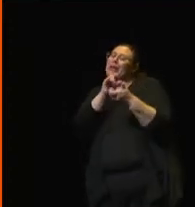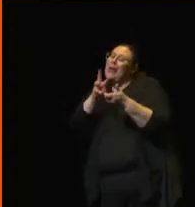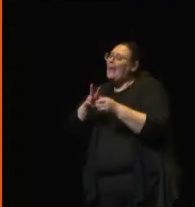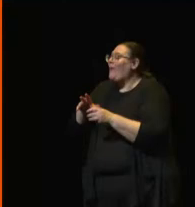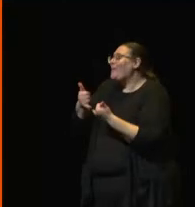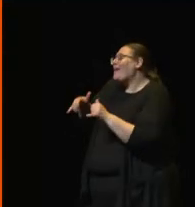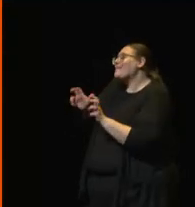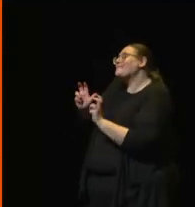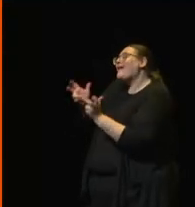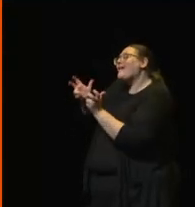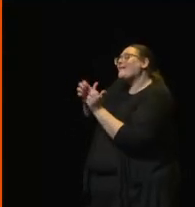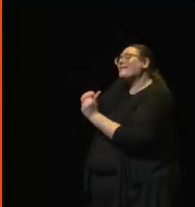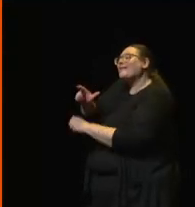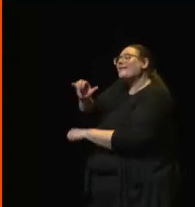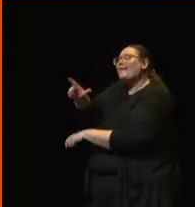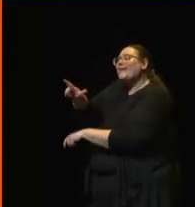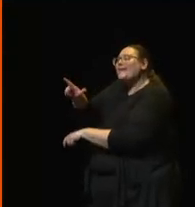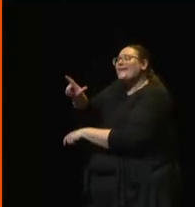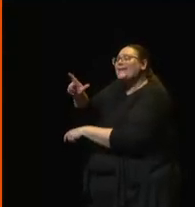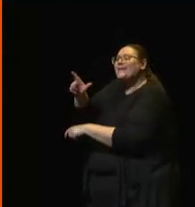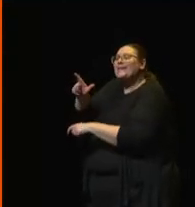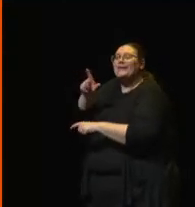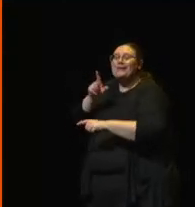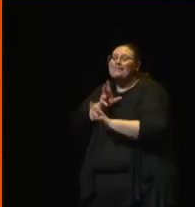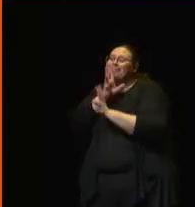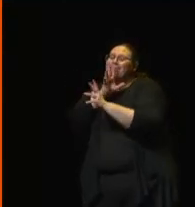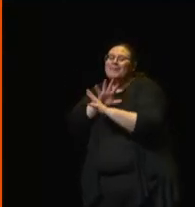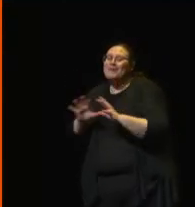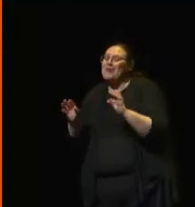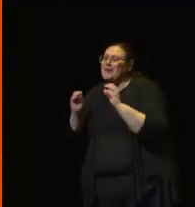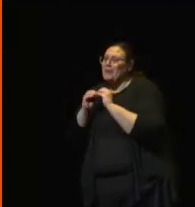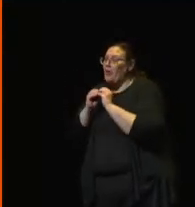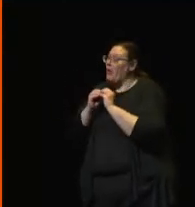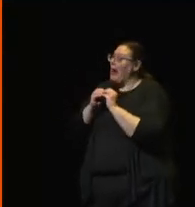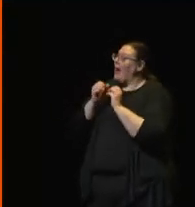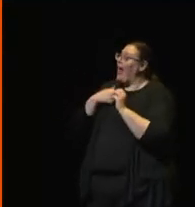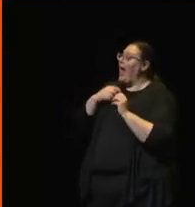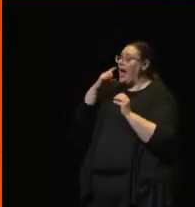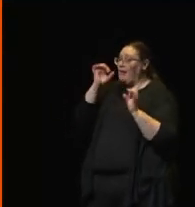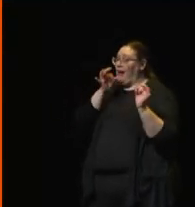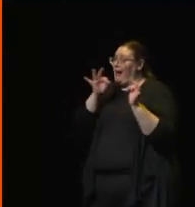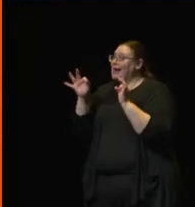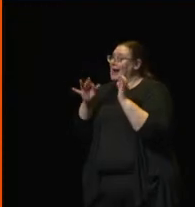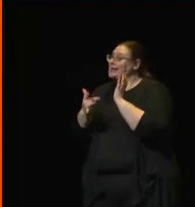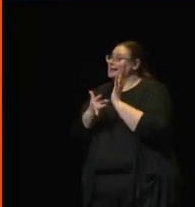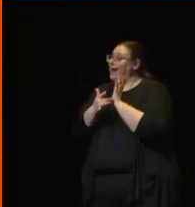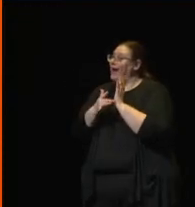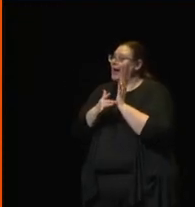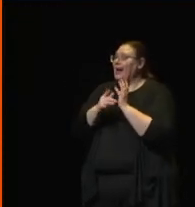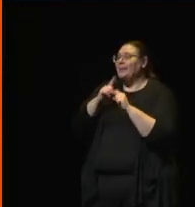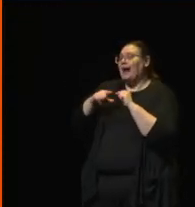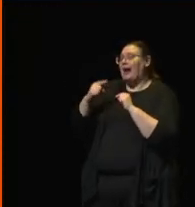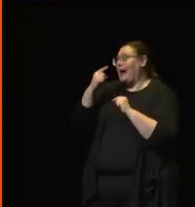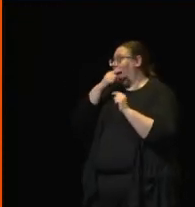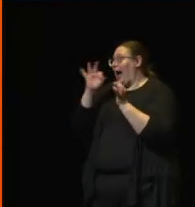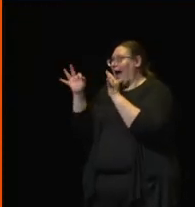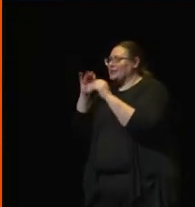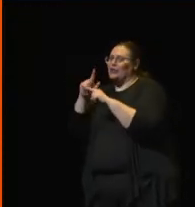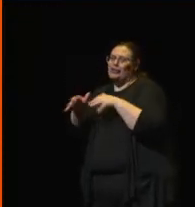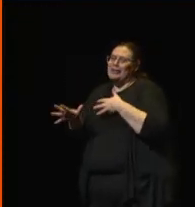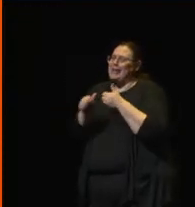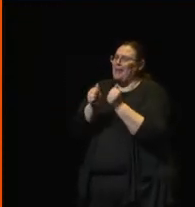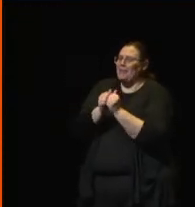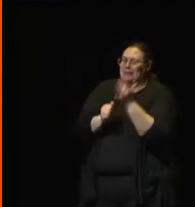He would no longer be able to speak, and despite the miracle of eye gaze technology, his eyes would never be able to keep up with the pace of his